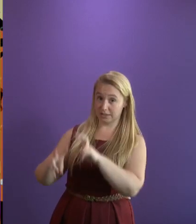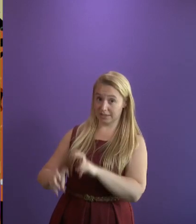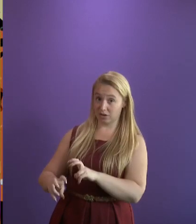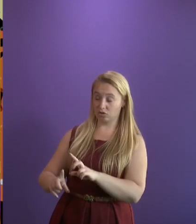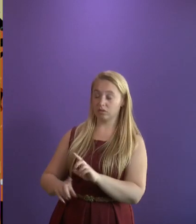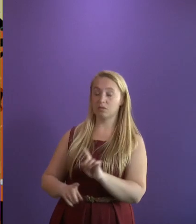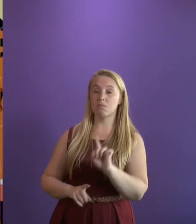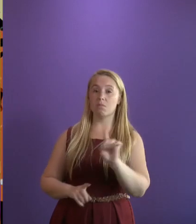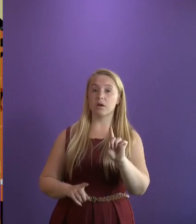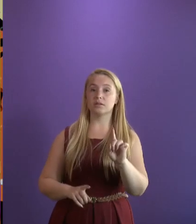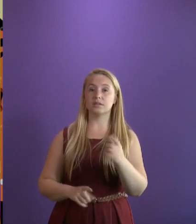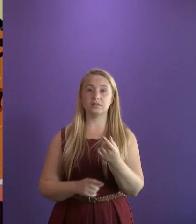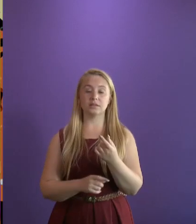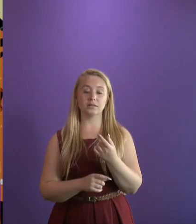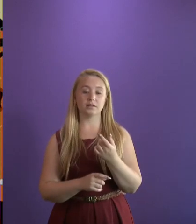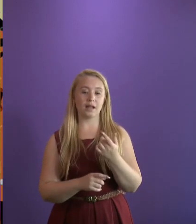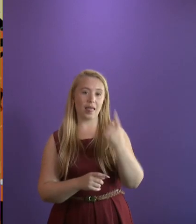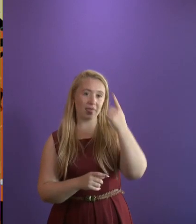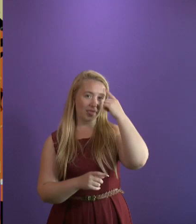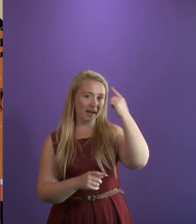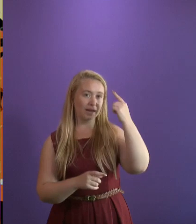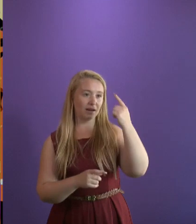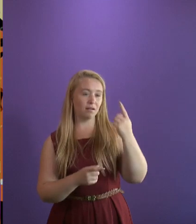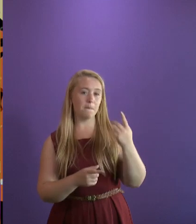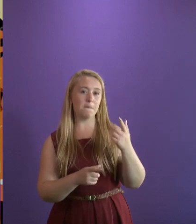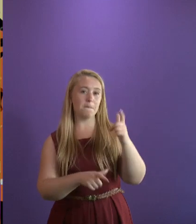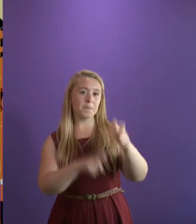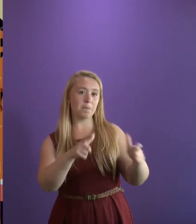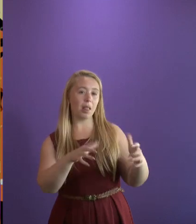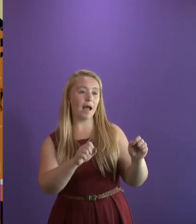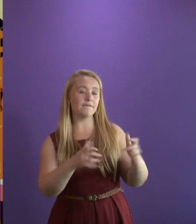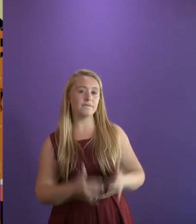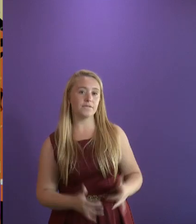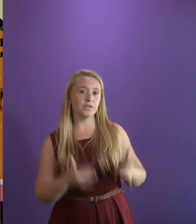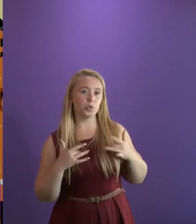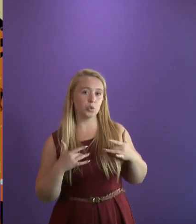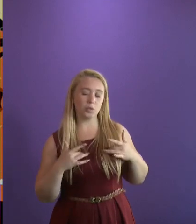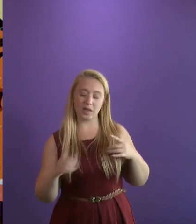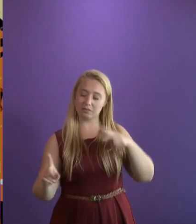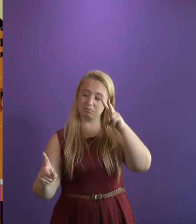is perhaps a perception that the Youth Parliament,